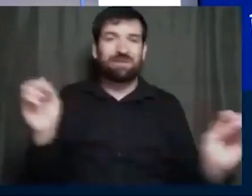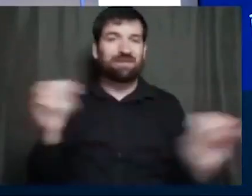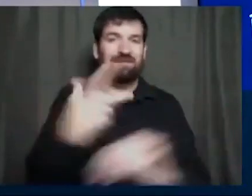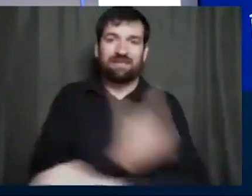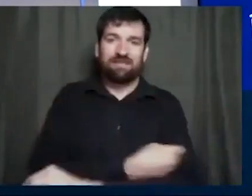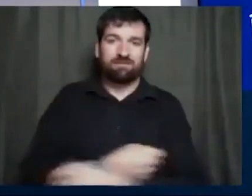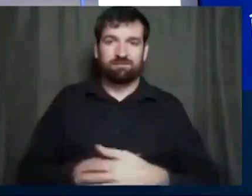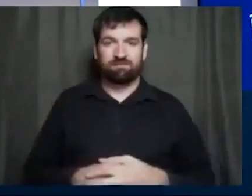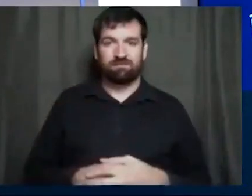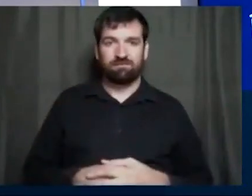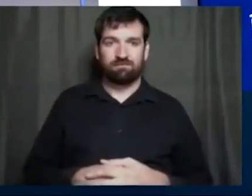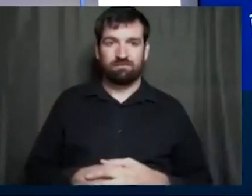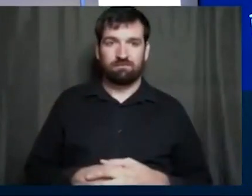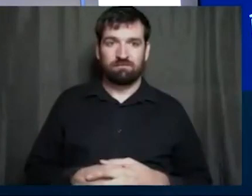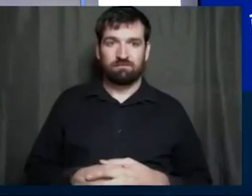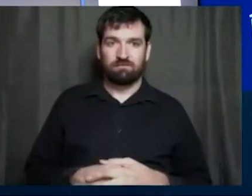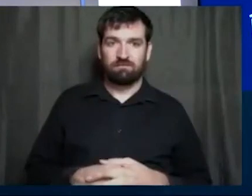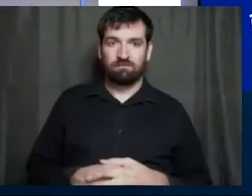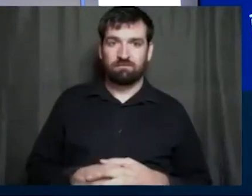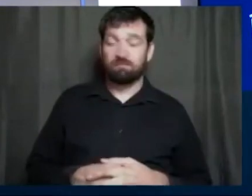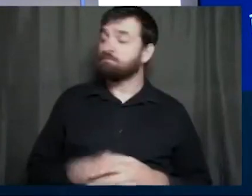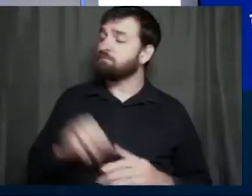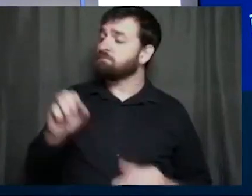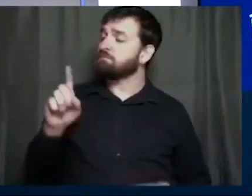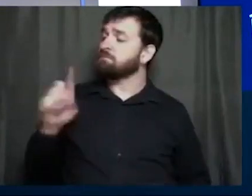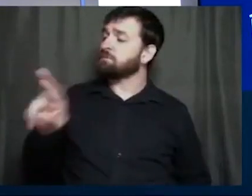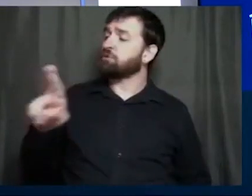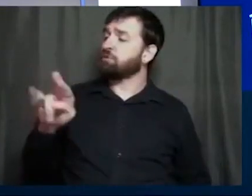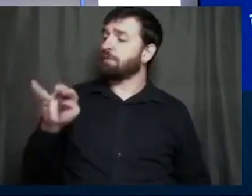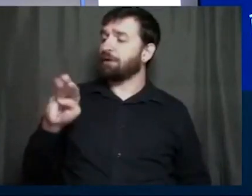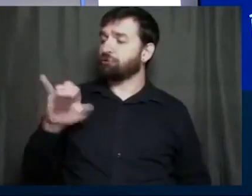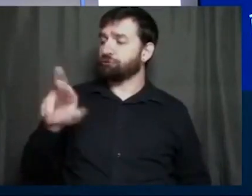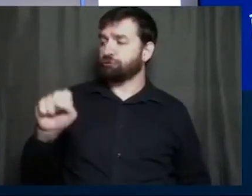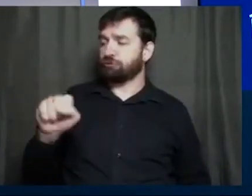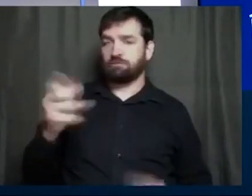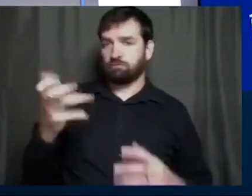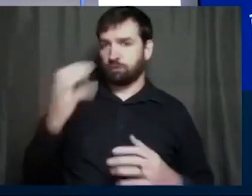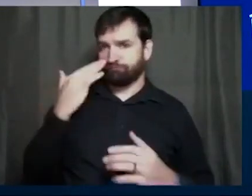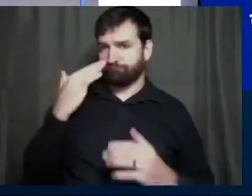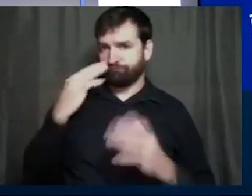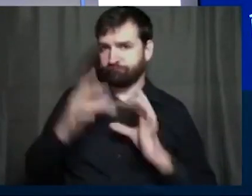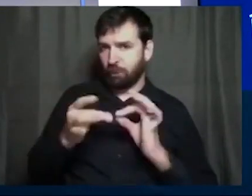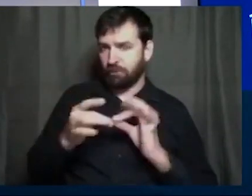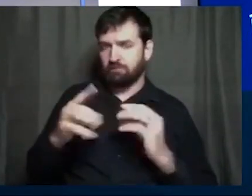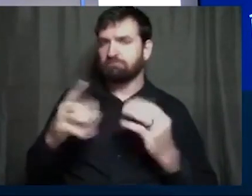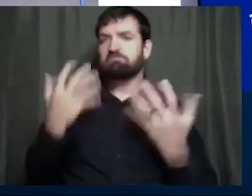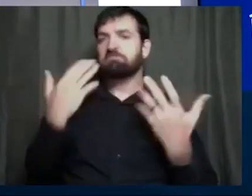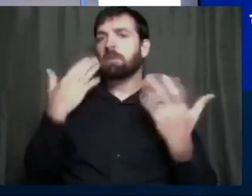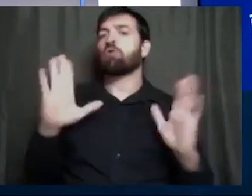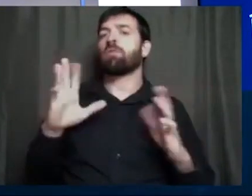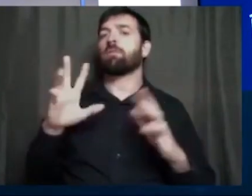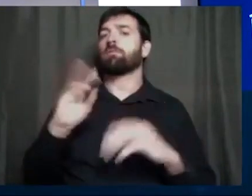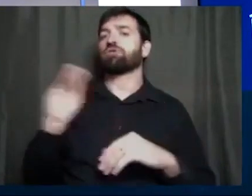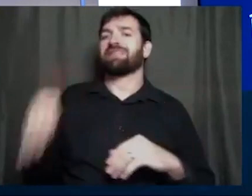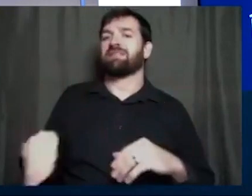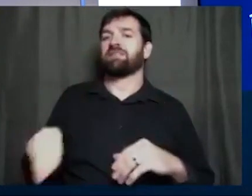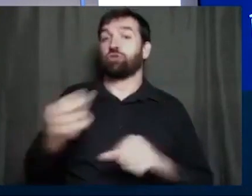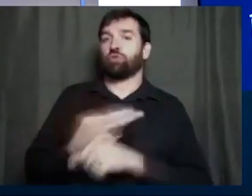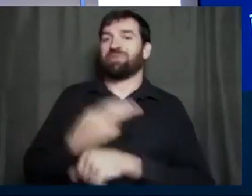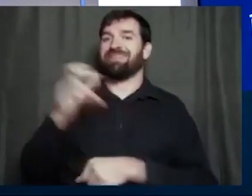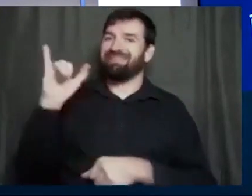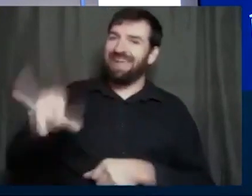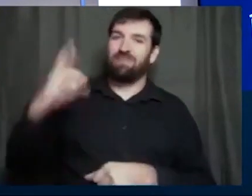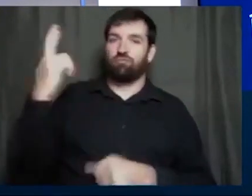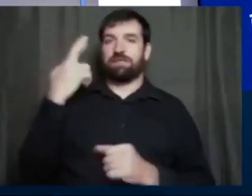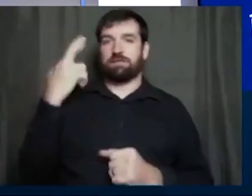Because Dr. Myers, I want to hear what your thoughts are too, because I don't know what the percentages of people that use that as their reasoning to wait for FDA approval.